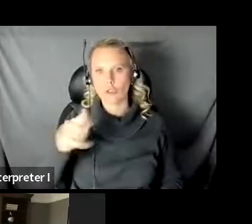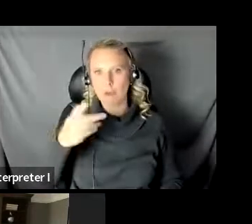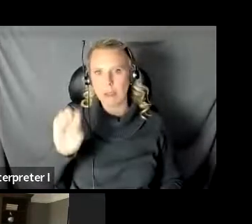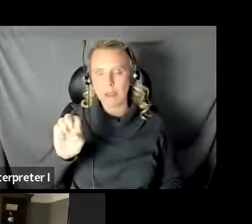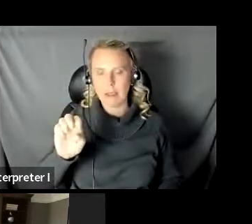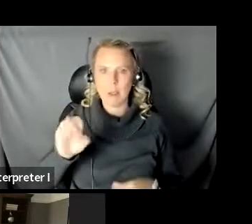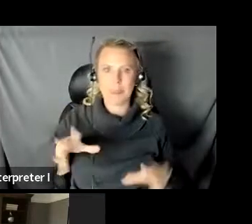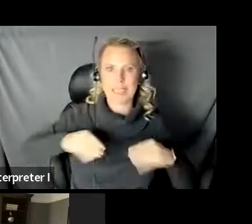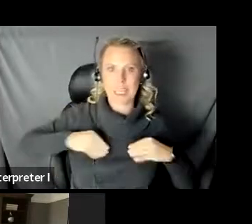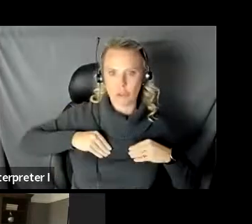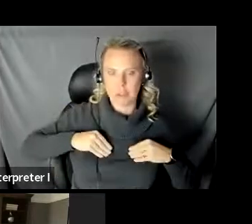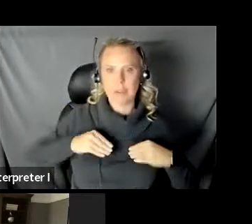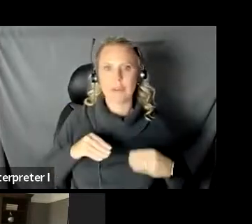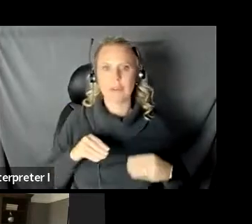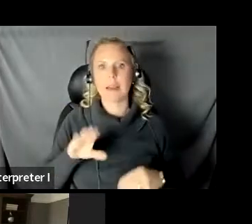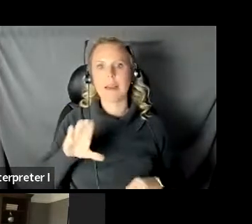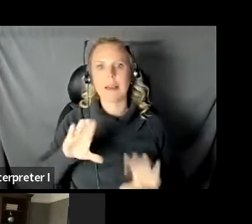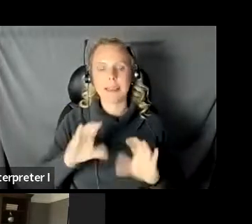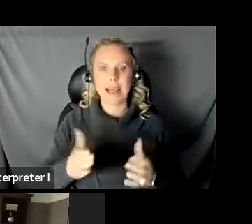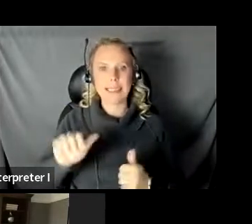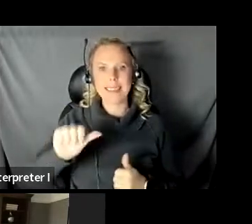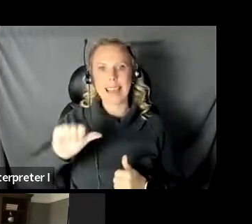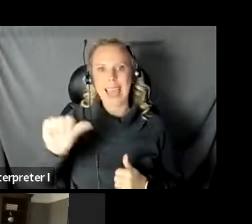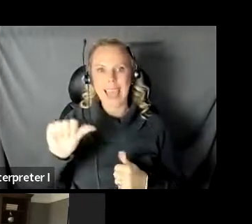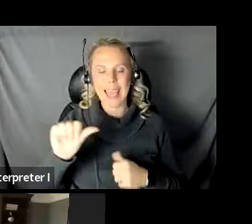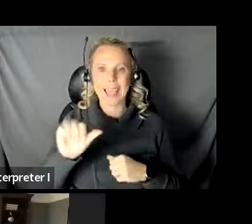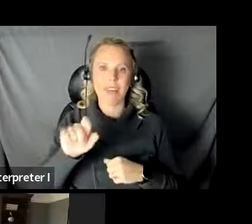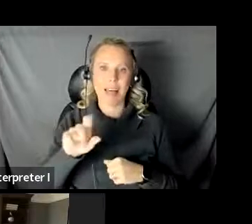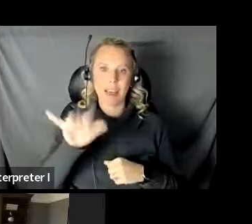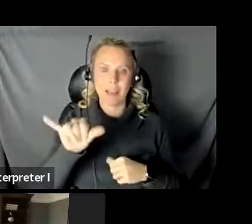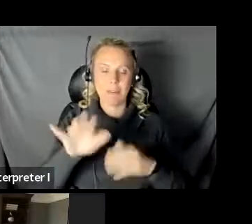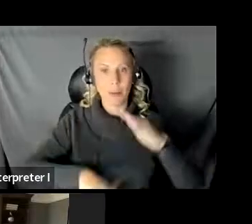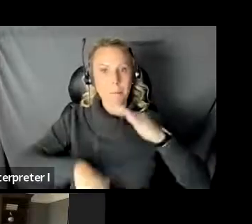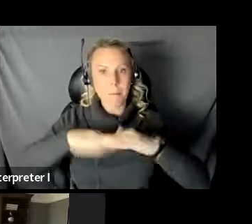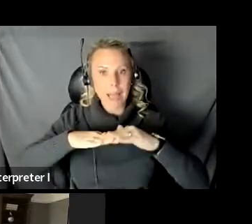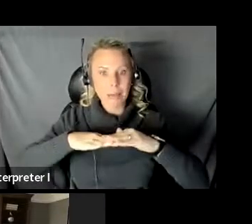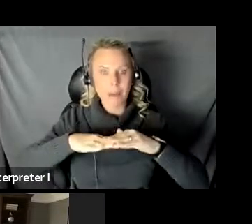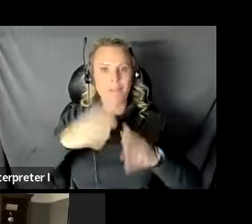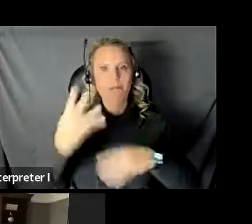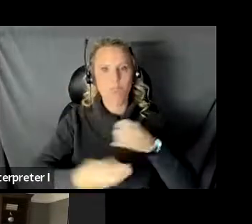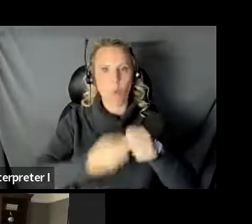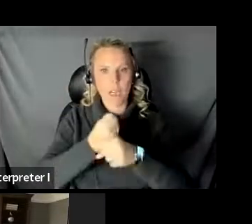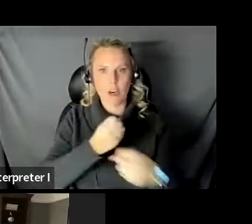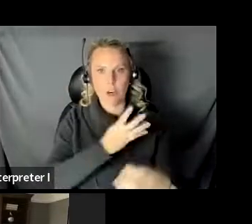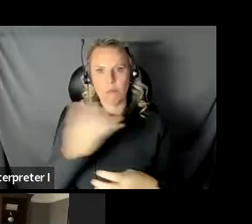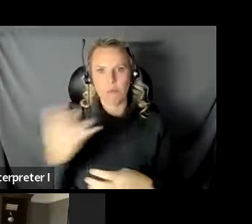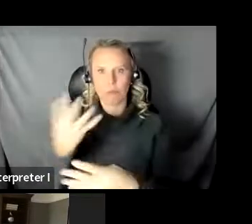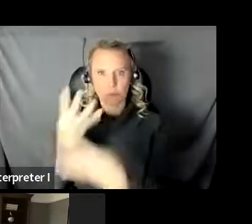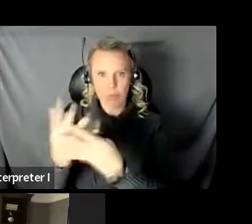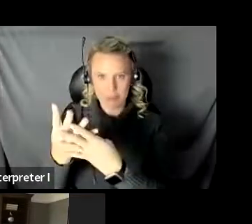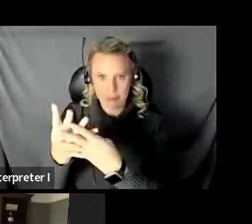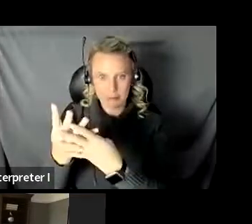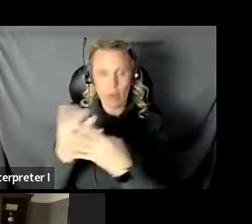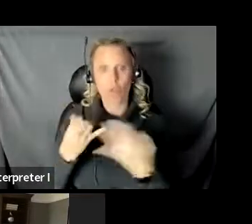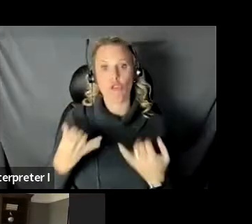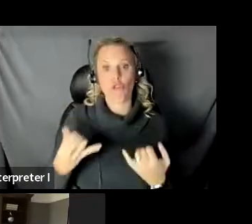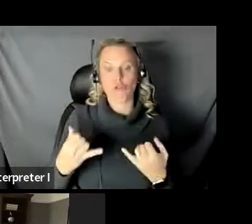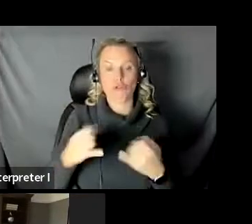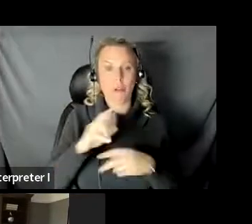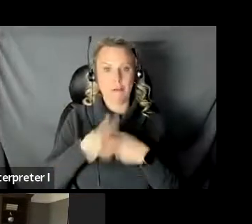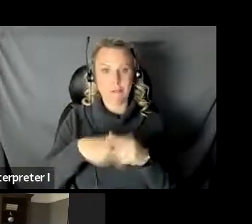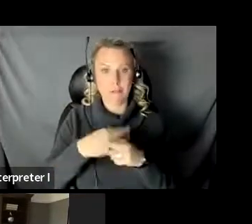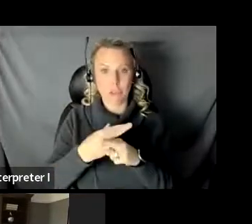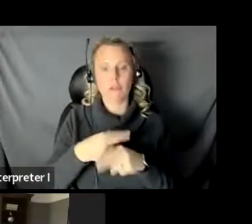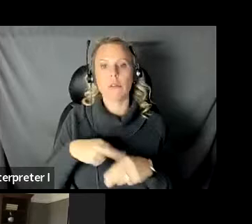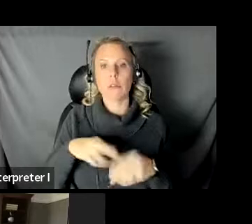8 felony, subject to a maximum allowable 4 years imprisonment. The current version of the